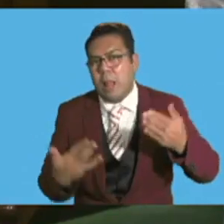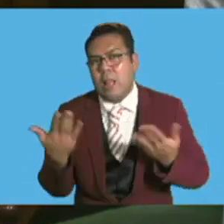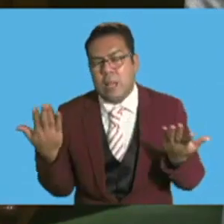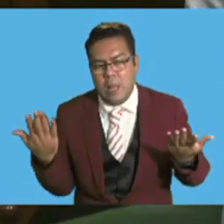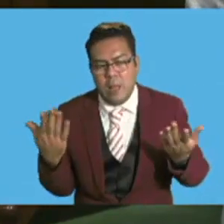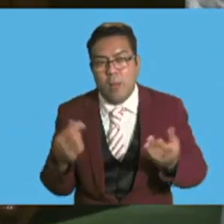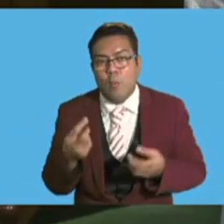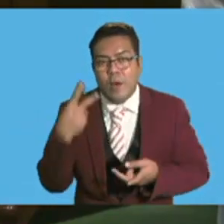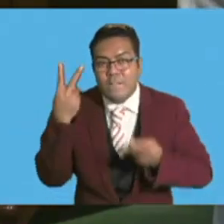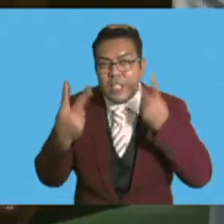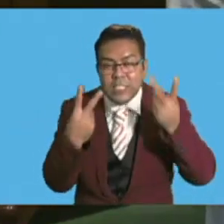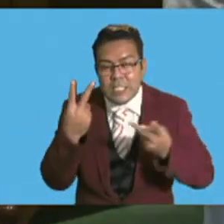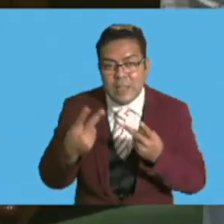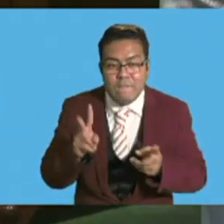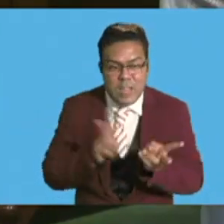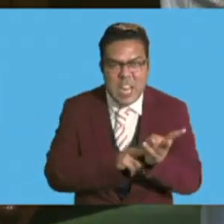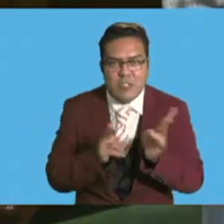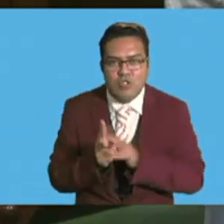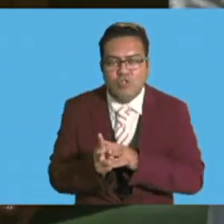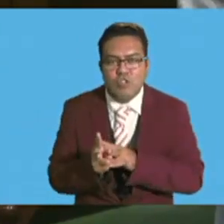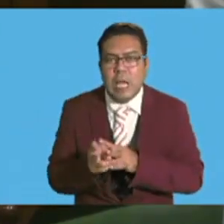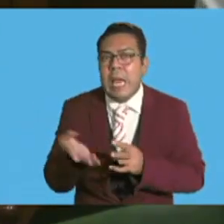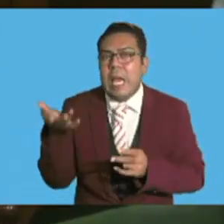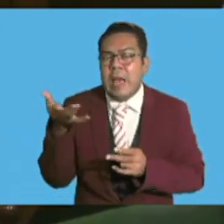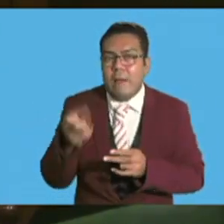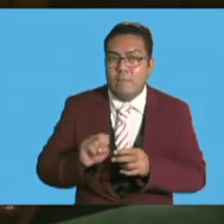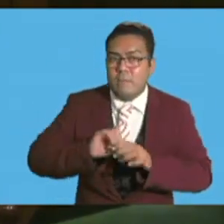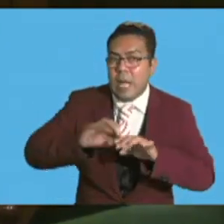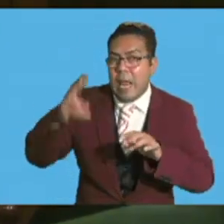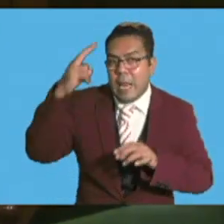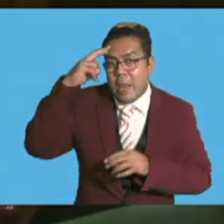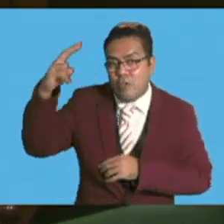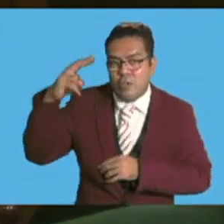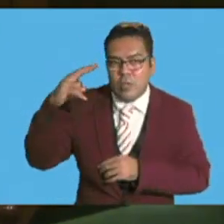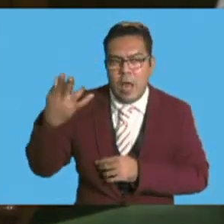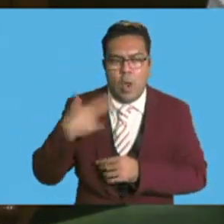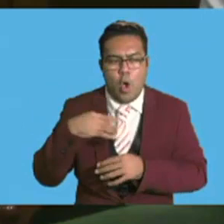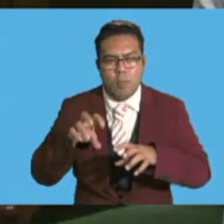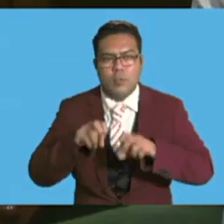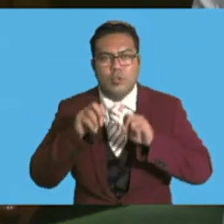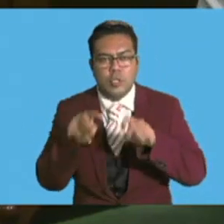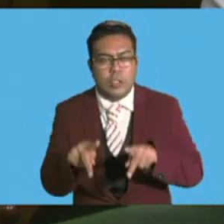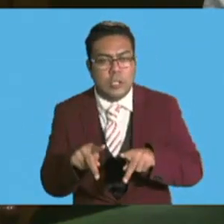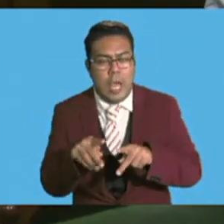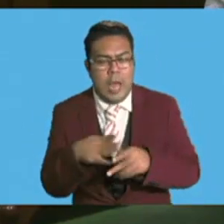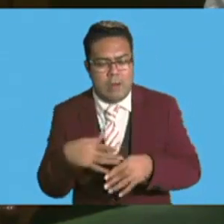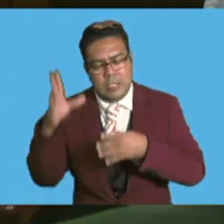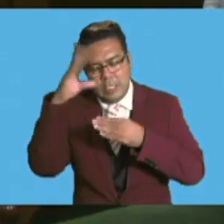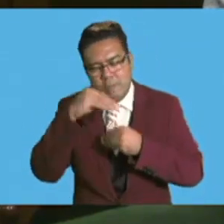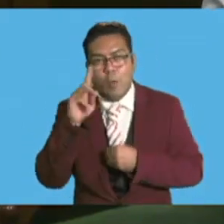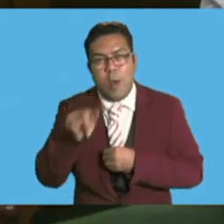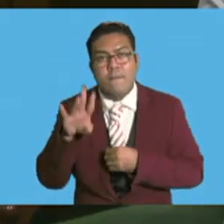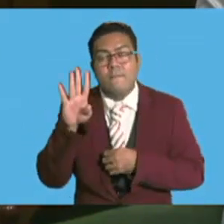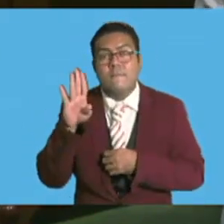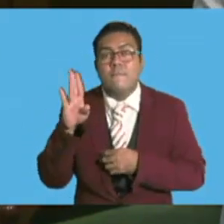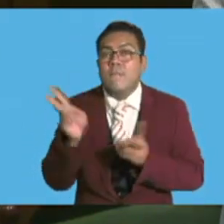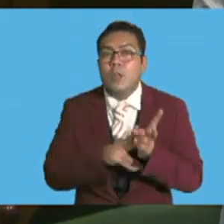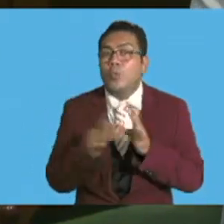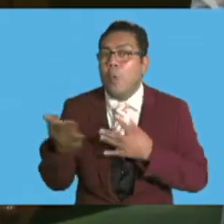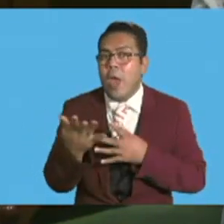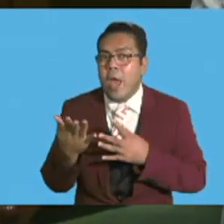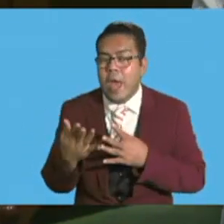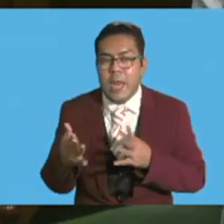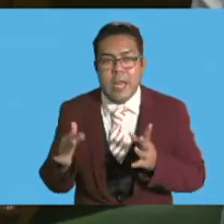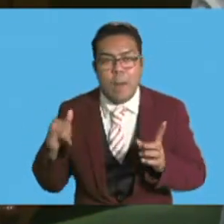had the opportunity of visiting villages across the nation. I've even had the opportunity to sleep in a village in the Mosi. These visitations by